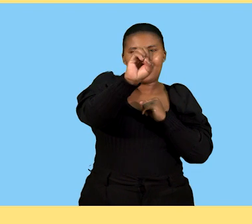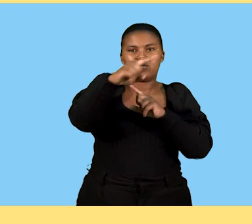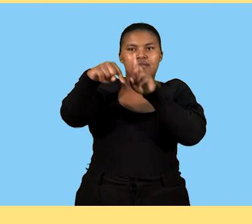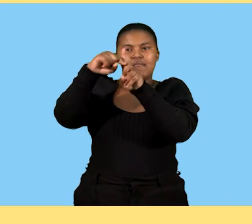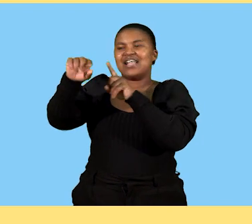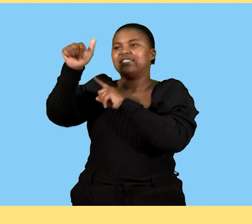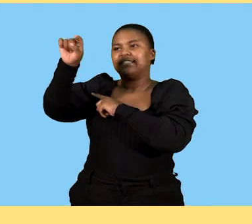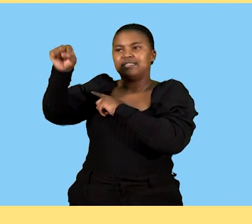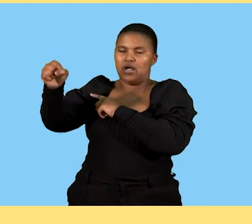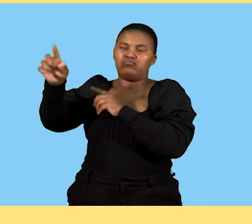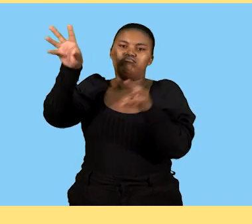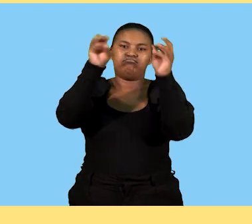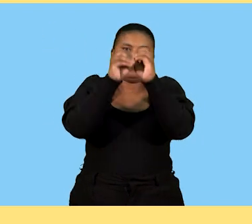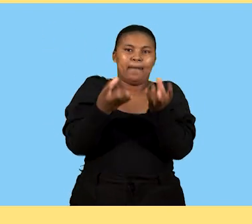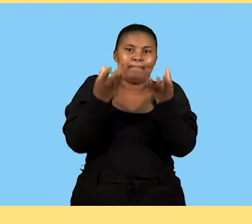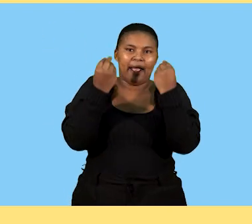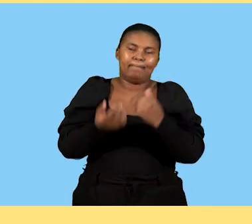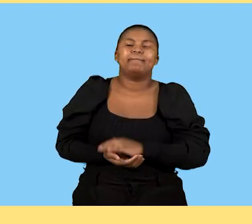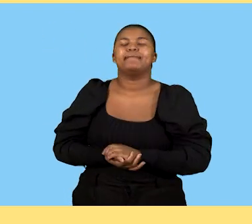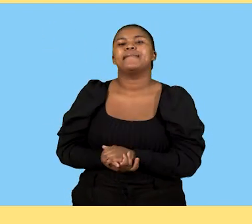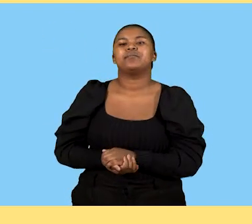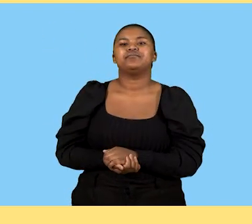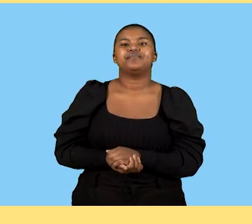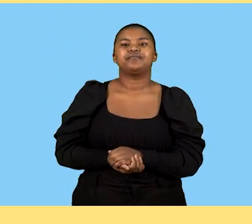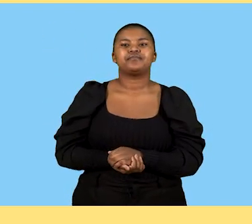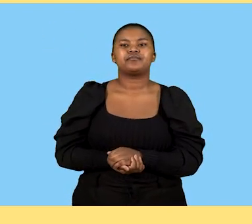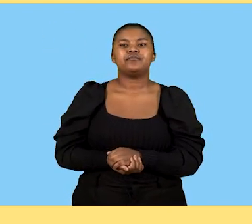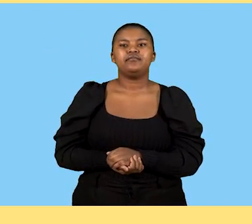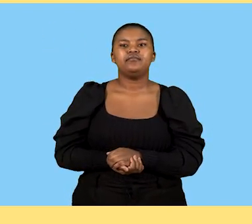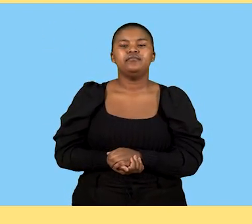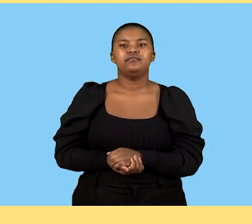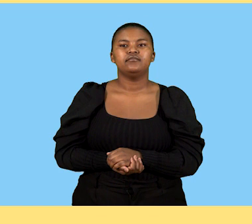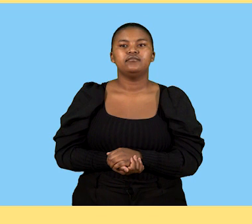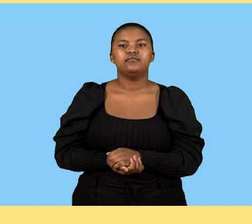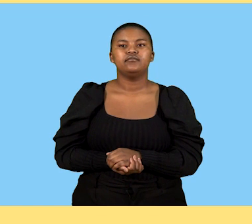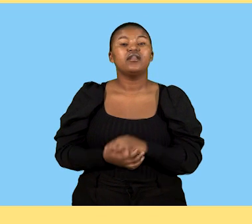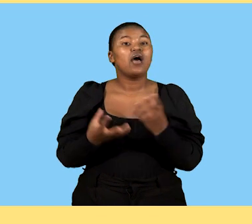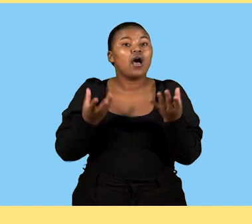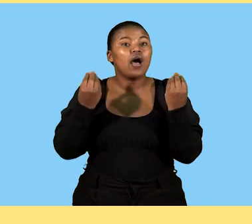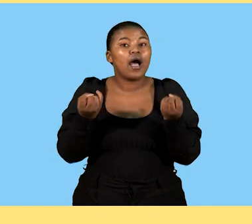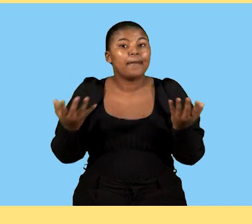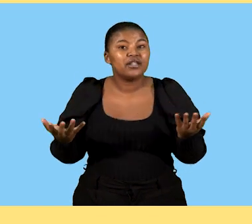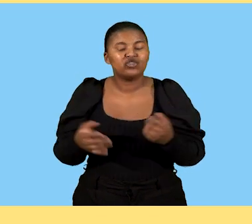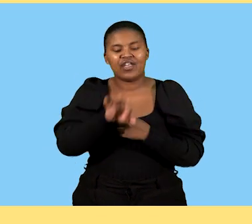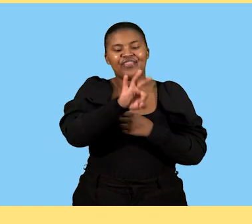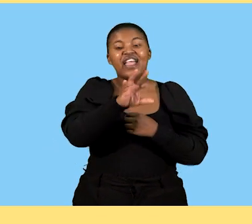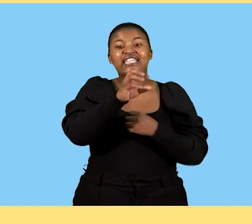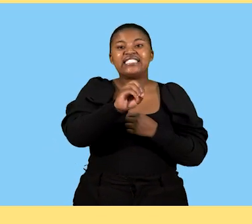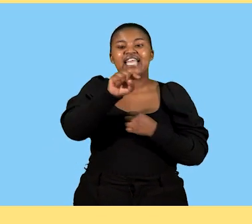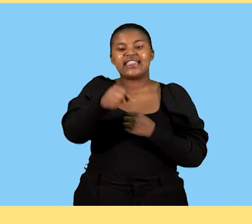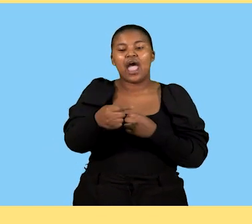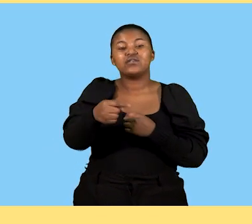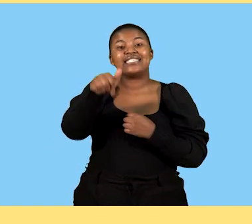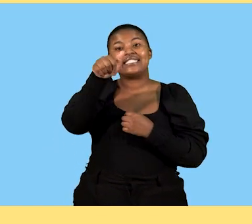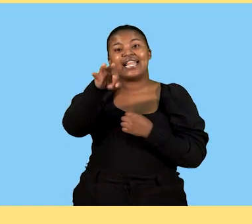my 24,300 plus 6,000. That is going to give me